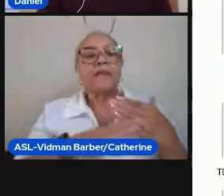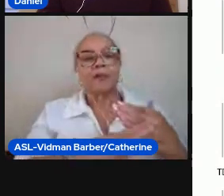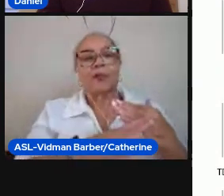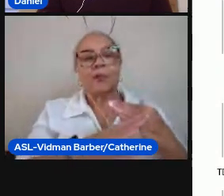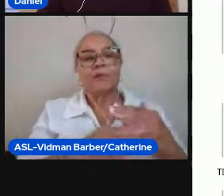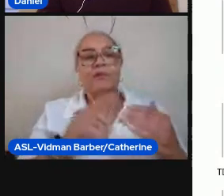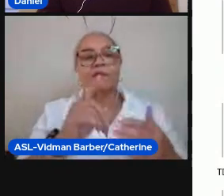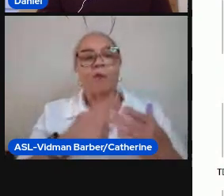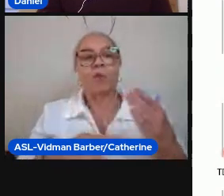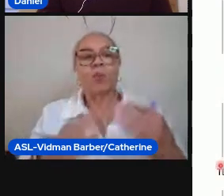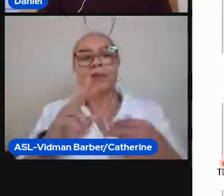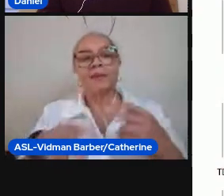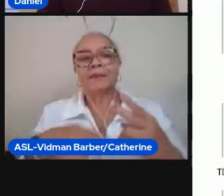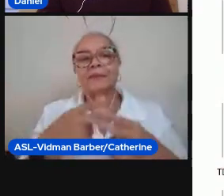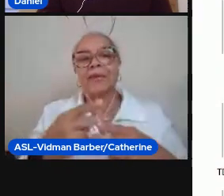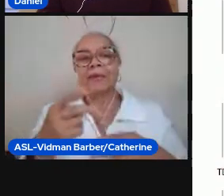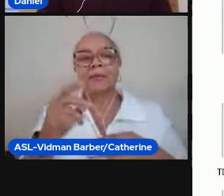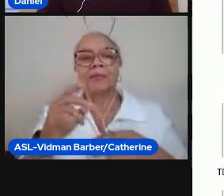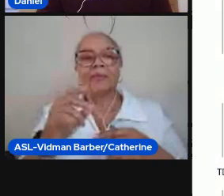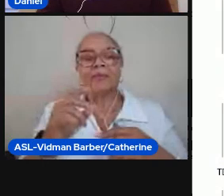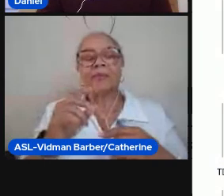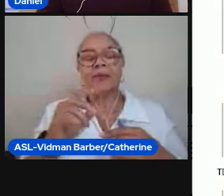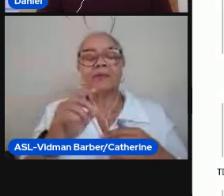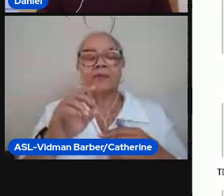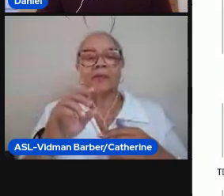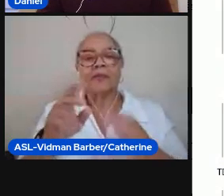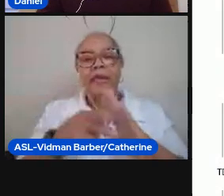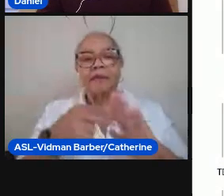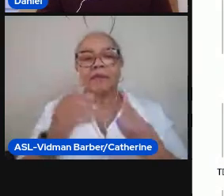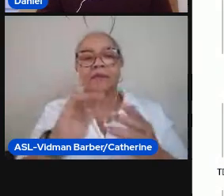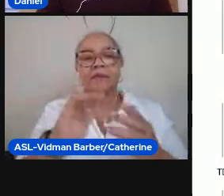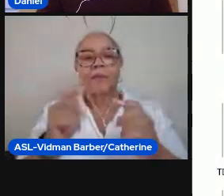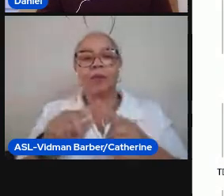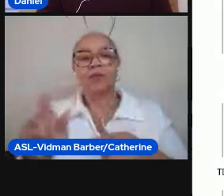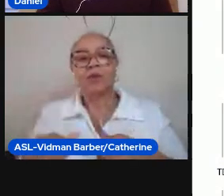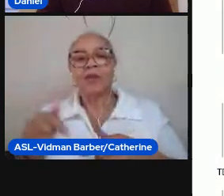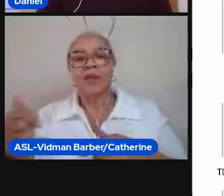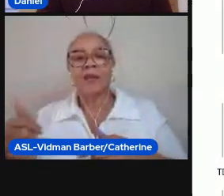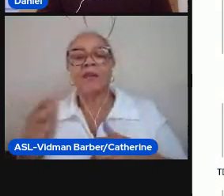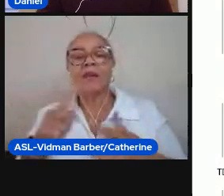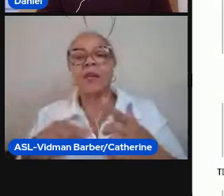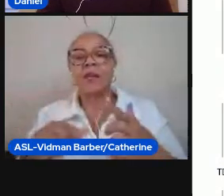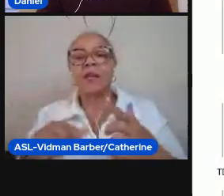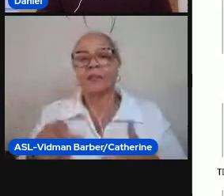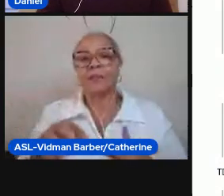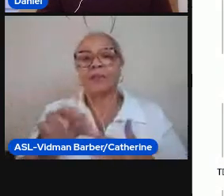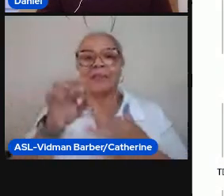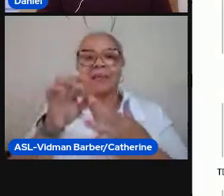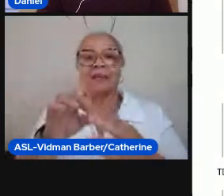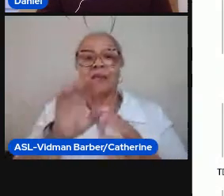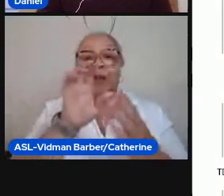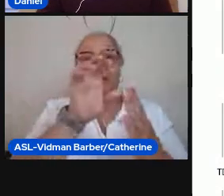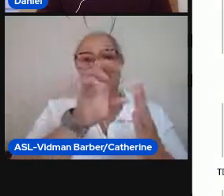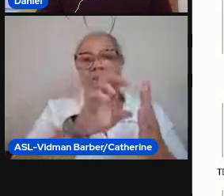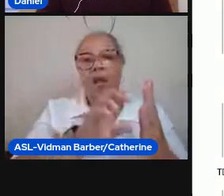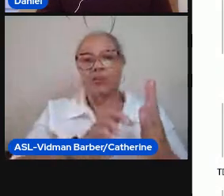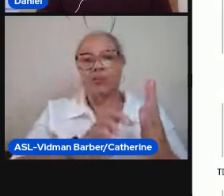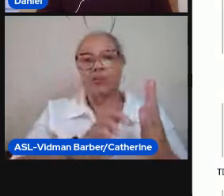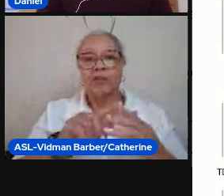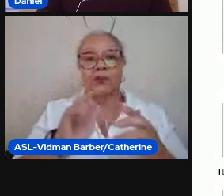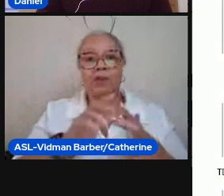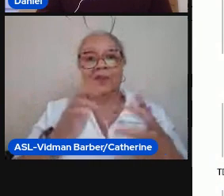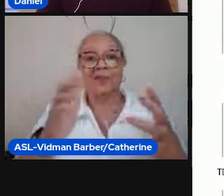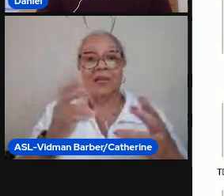non-typhoid diagnosed, compared with those who developed typhoid. And in particular, we found one particular cluster which was very abundant